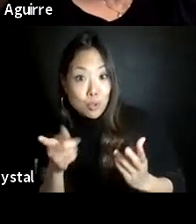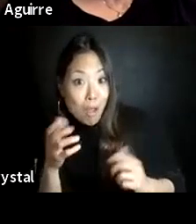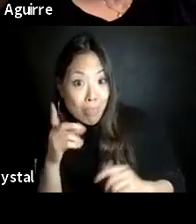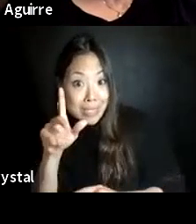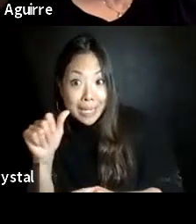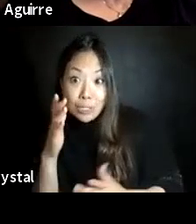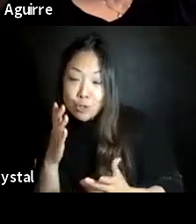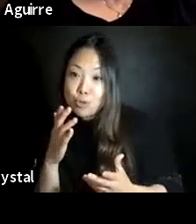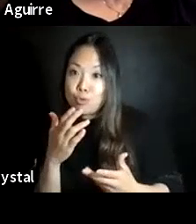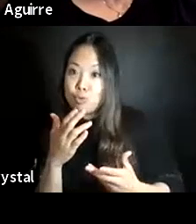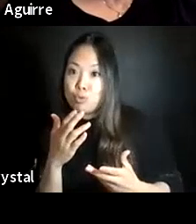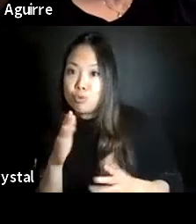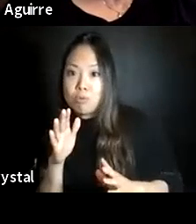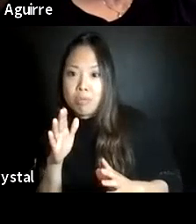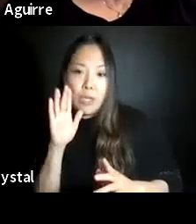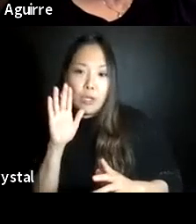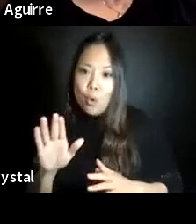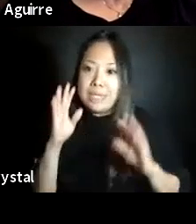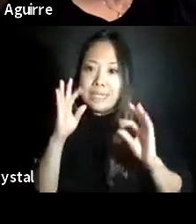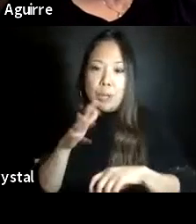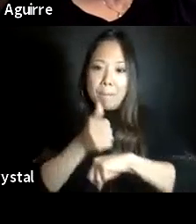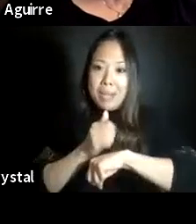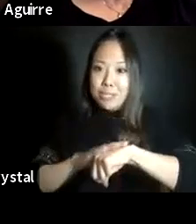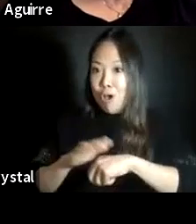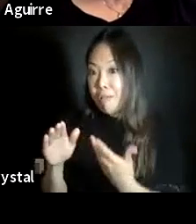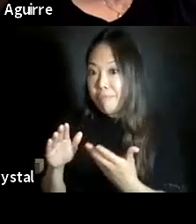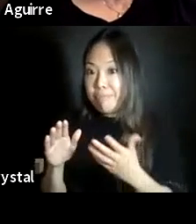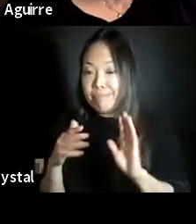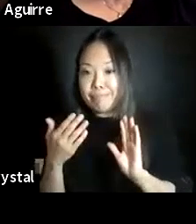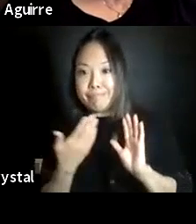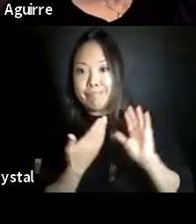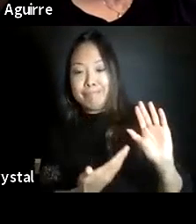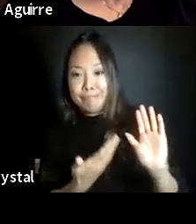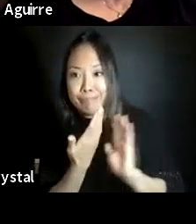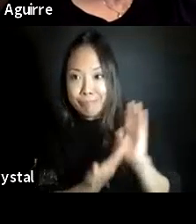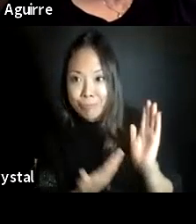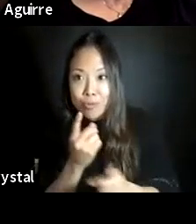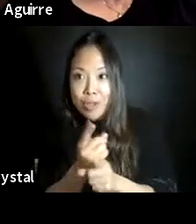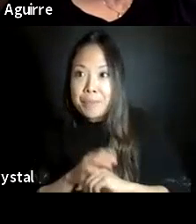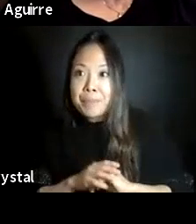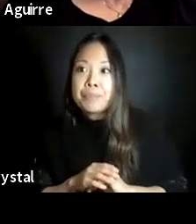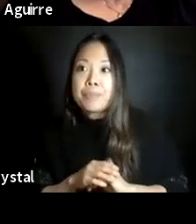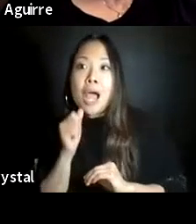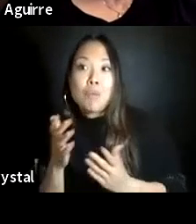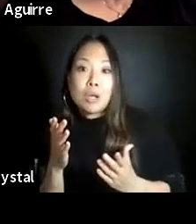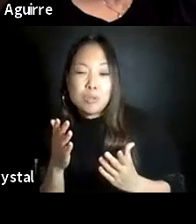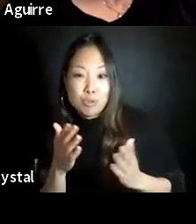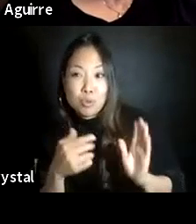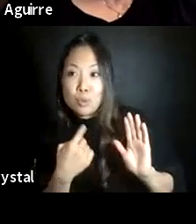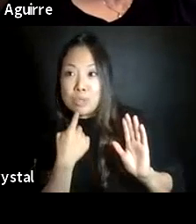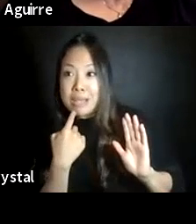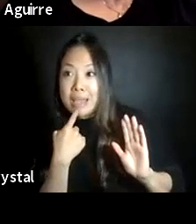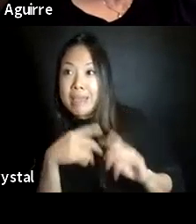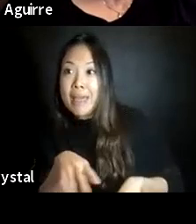also like to point out that attrition at the 3 exam schools has held steady at 2% over the past years, if not decades, with BLS the